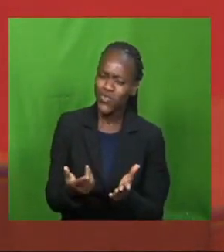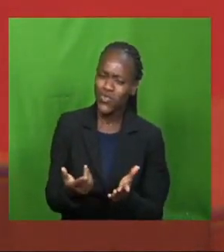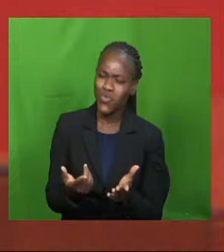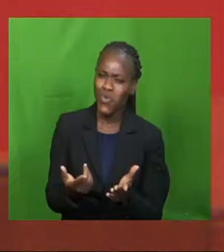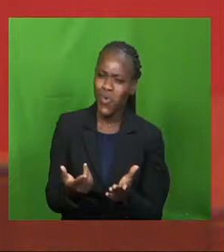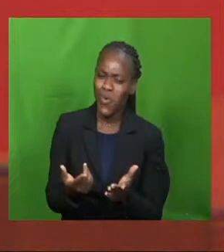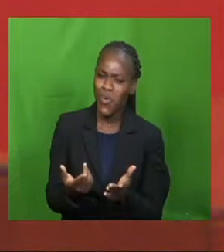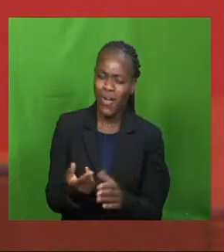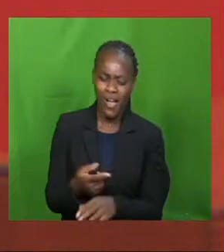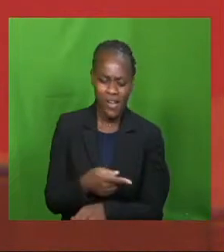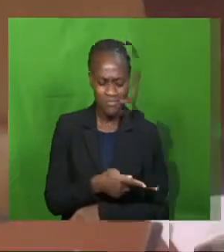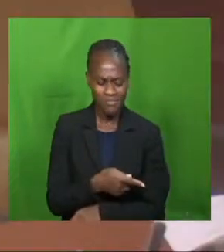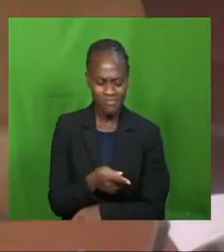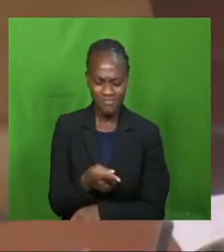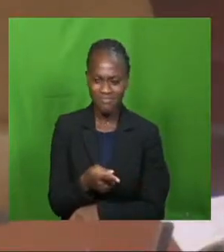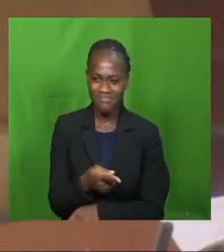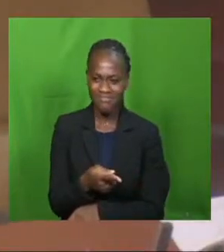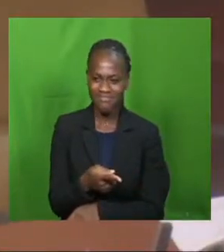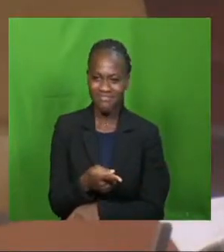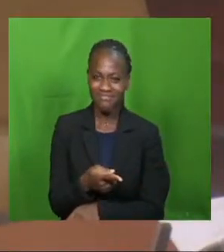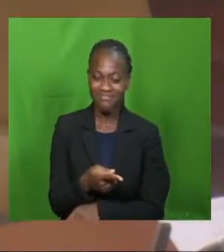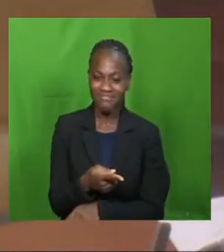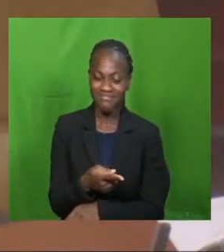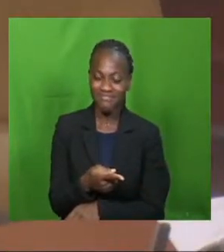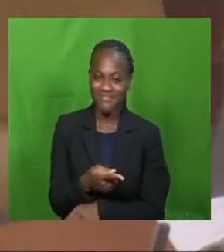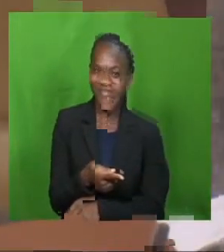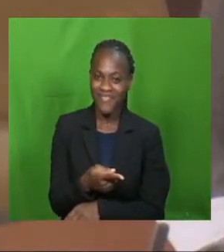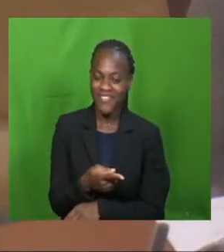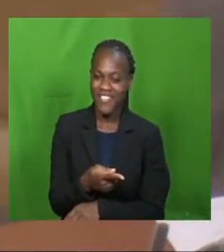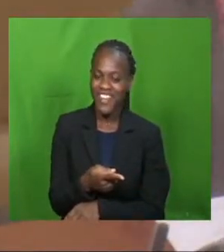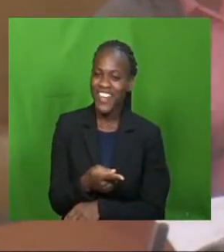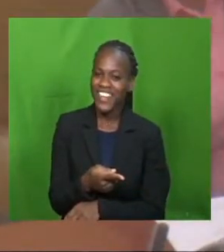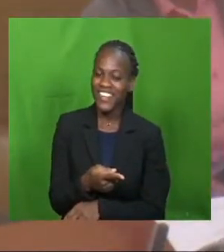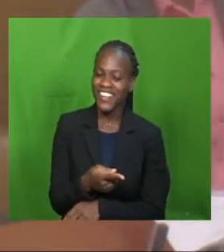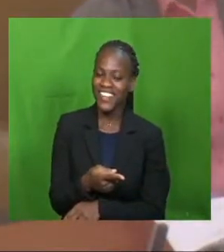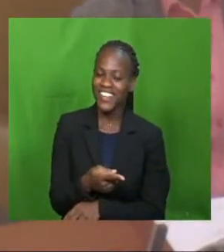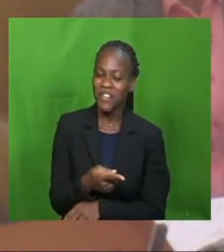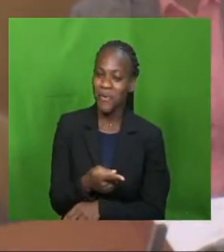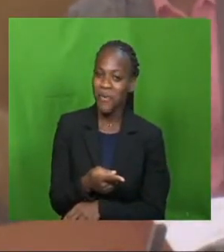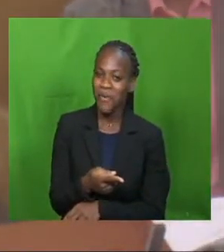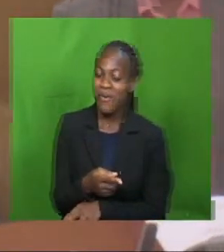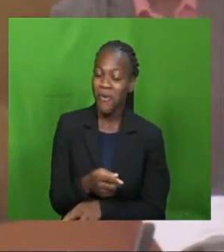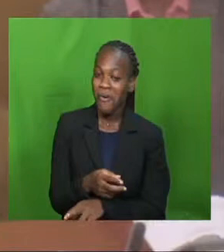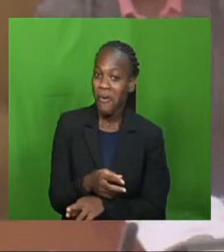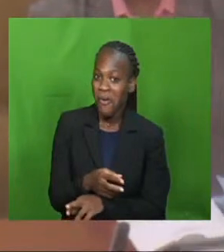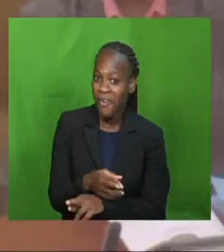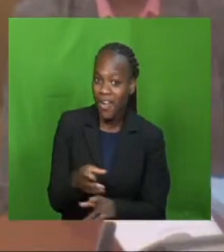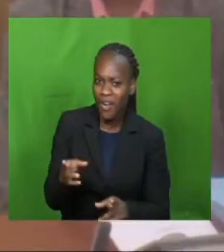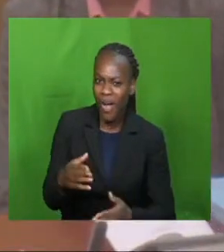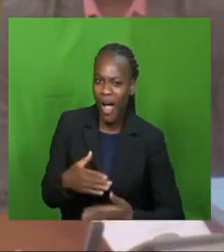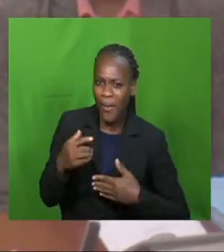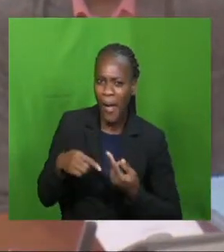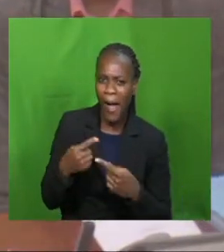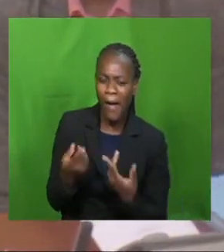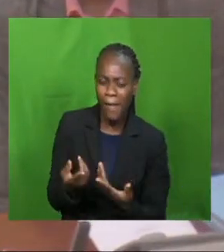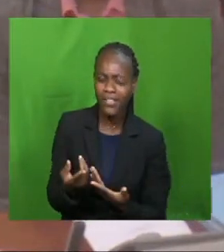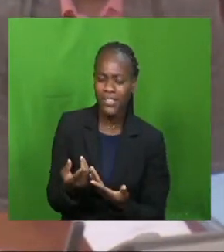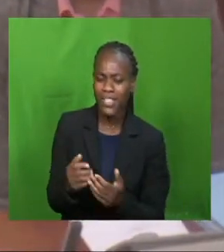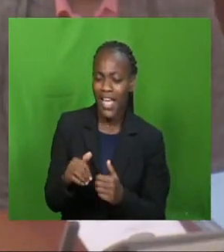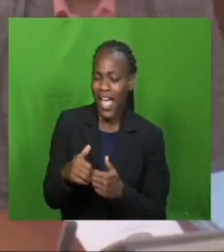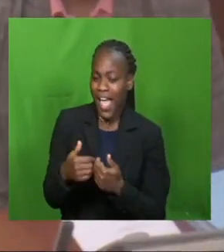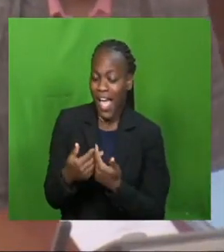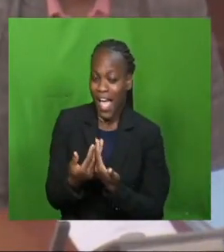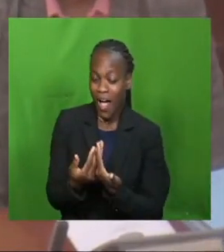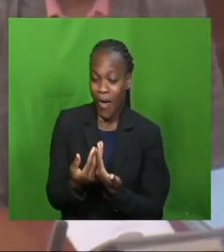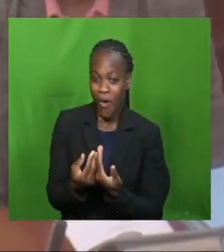my colleagues are responding to the ever responsible leadership that the Minister for Information has shown over